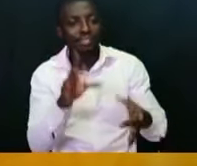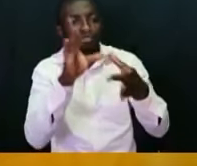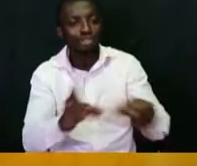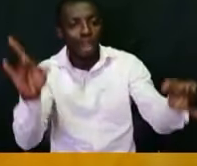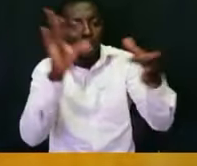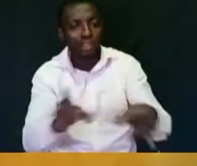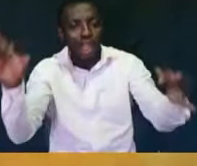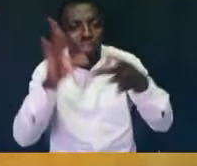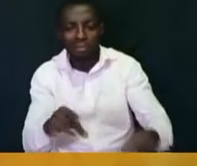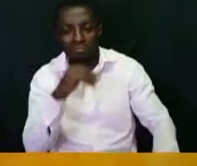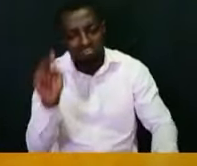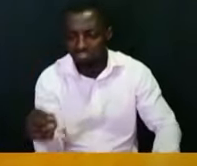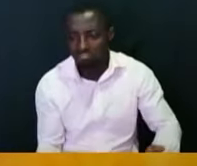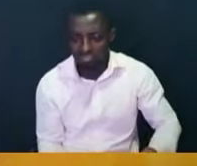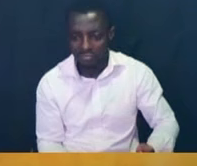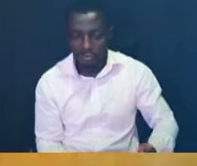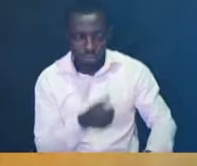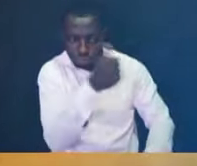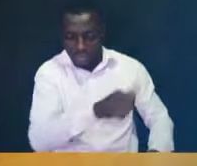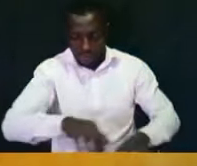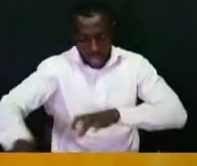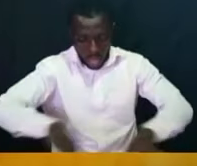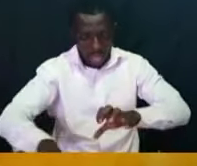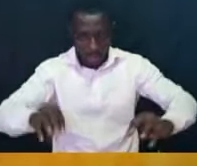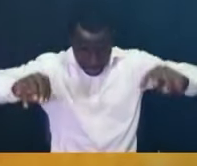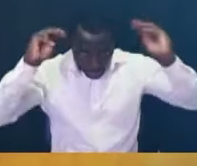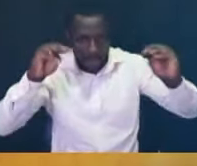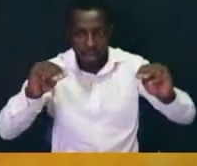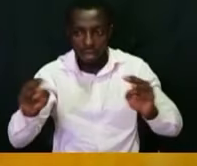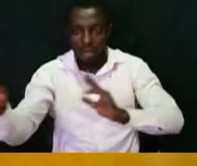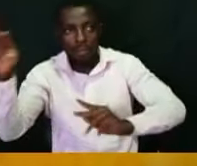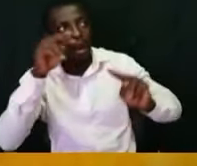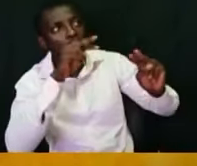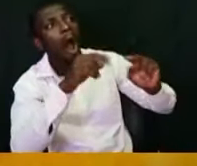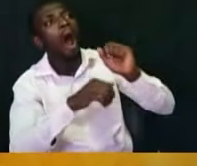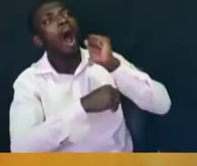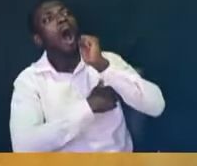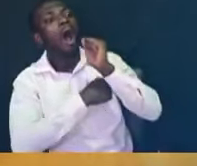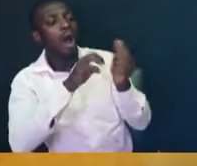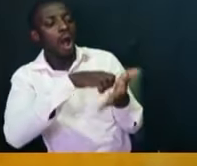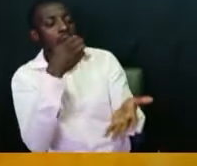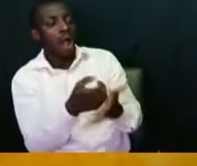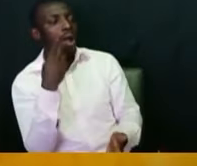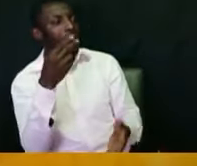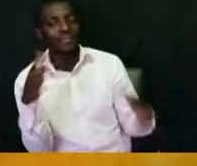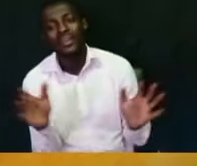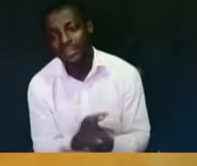blackb he he he T about the power of God and who is disturbing the nation